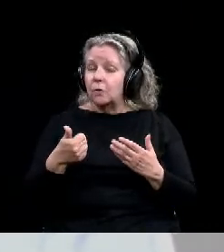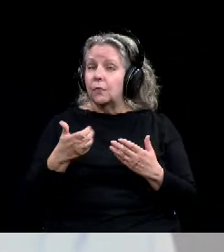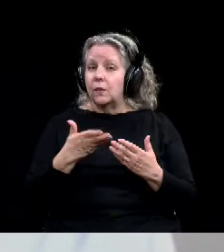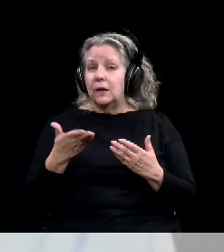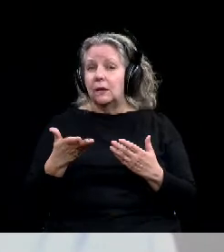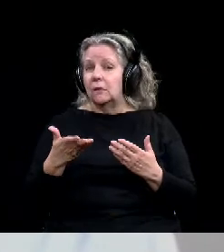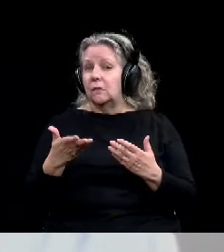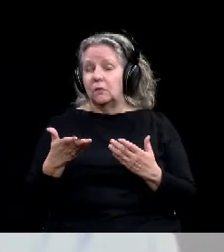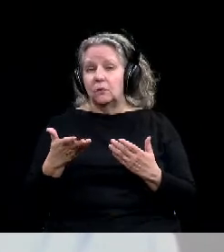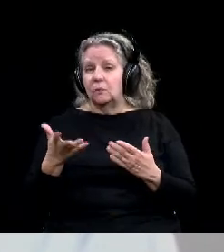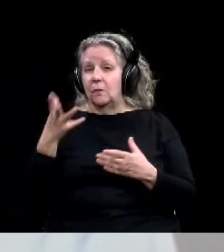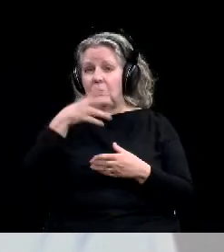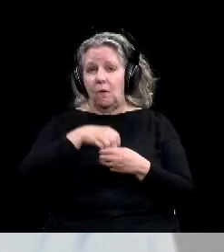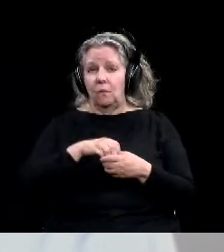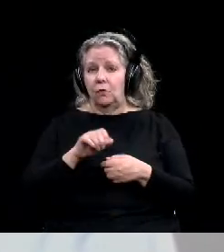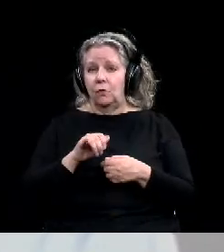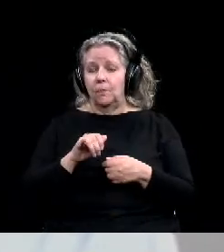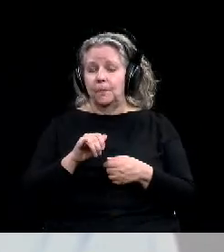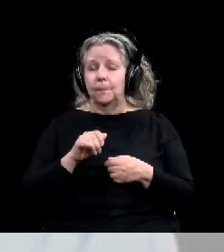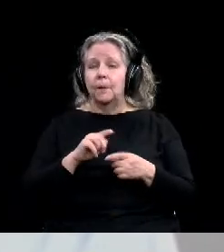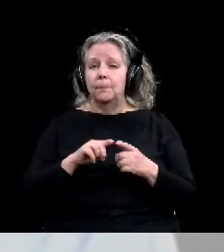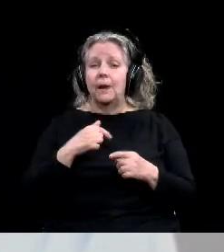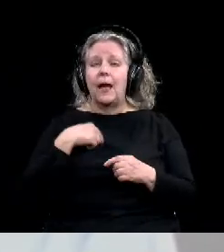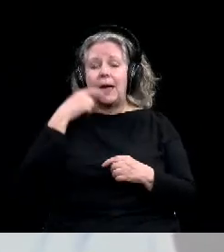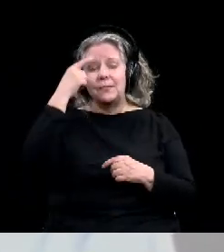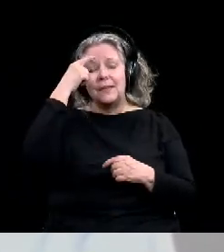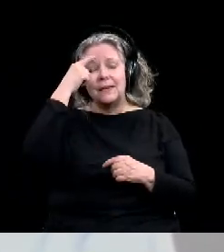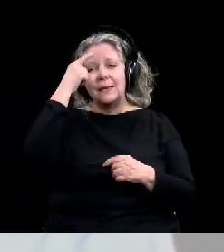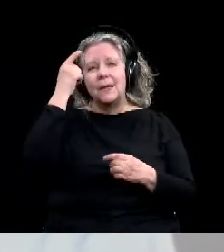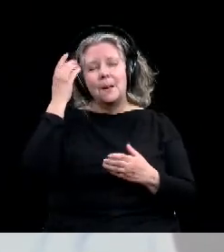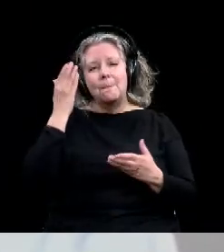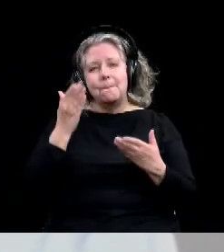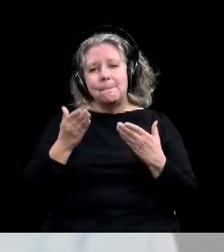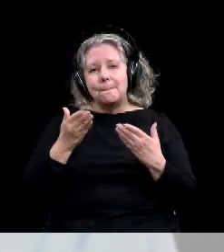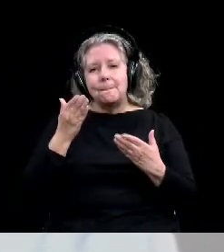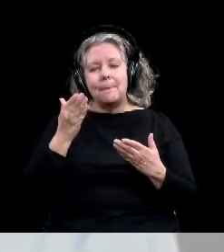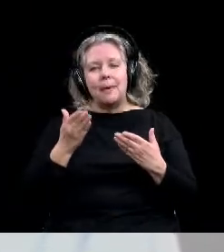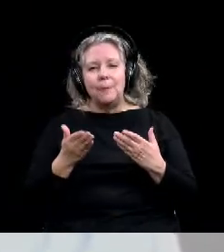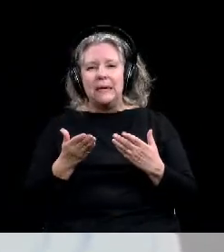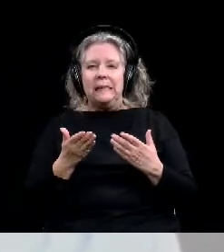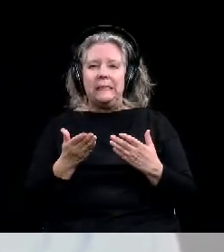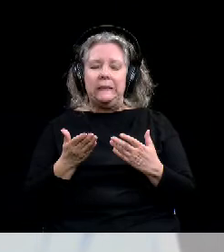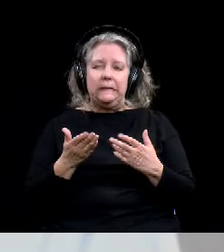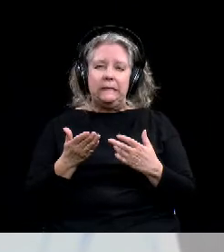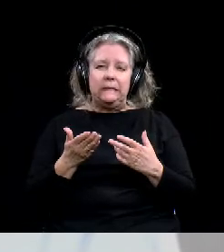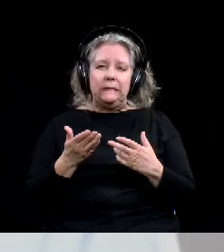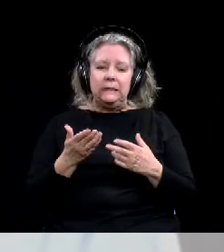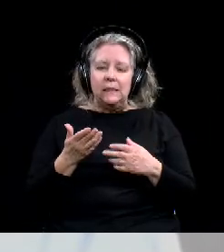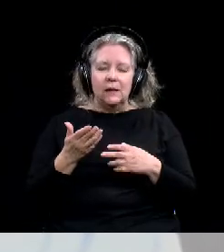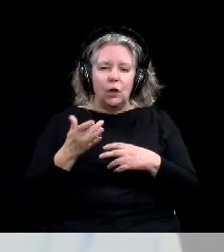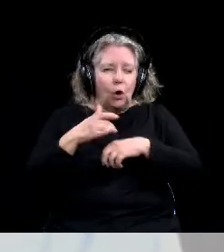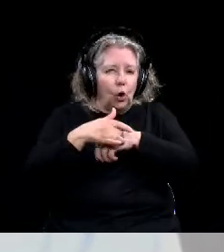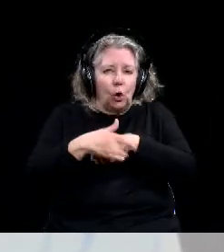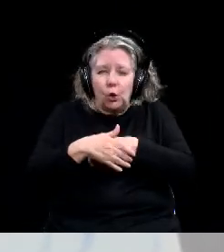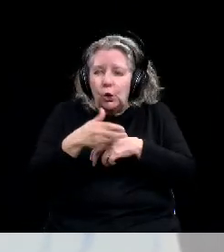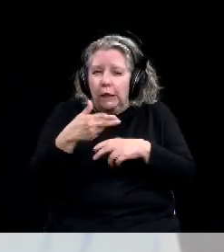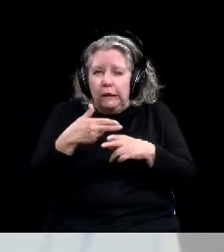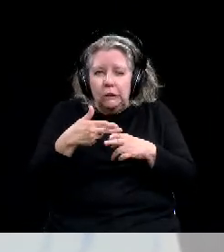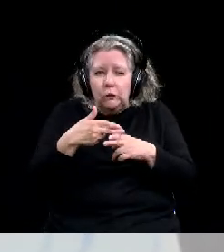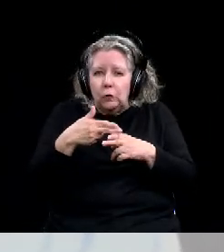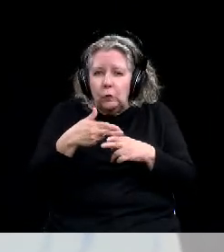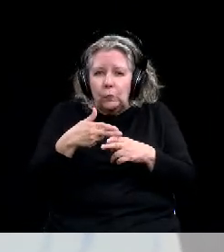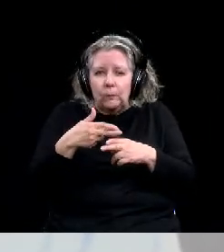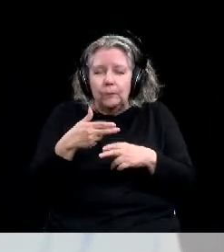too early for the vaccine to be making a population level difference. But